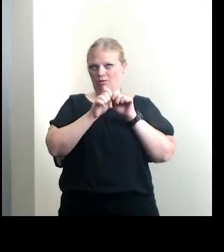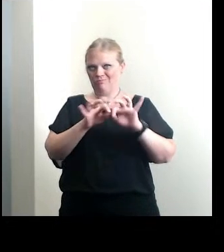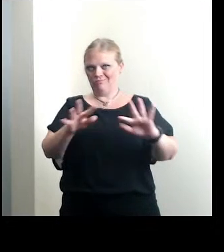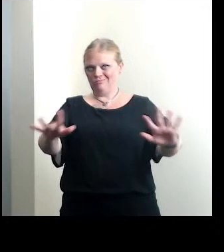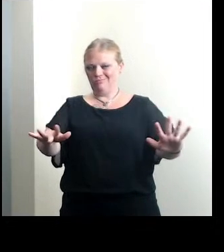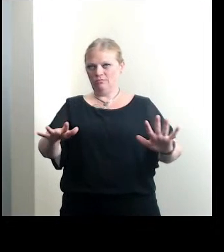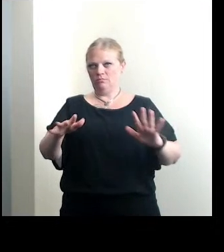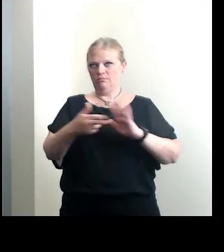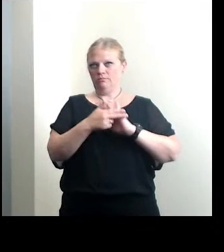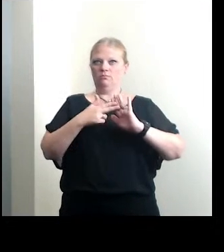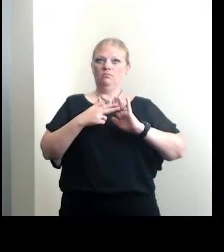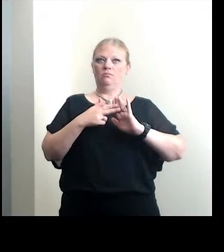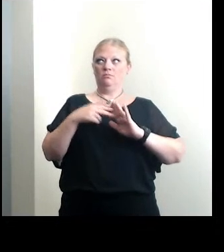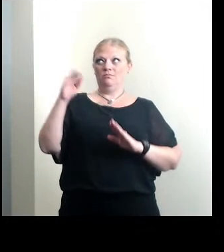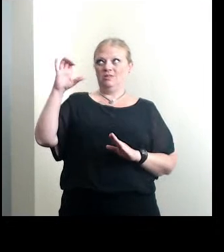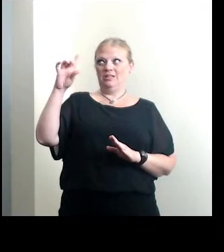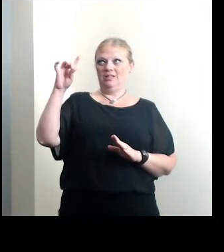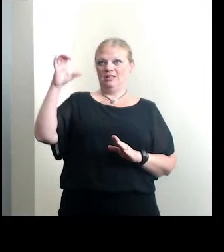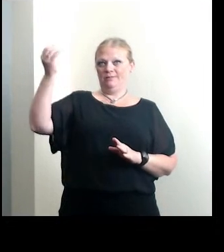designation per the CDC.